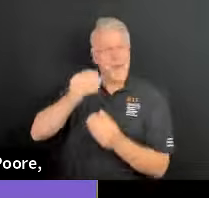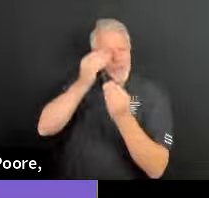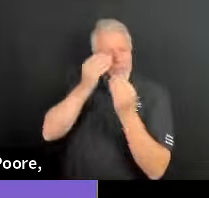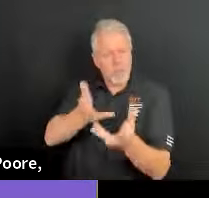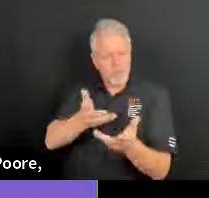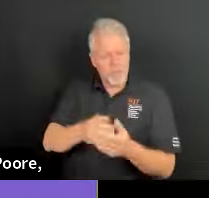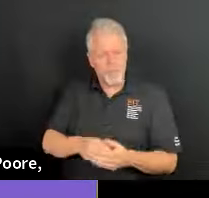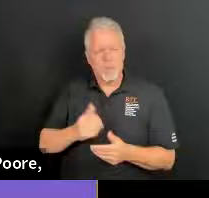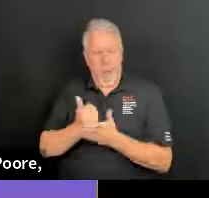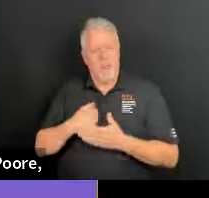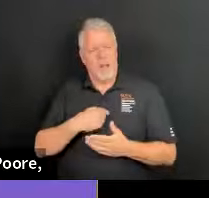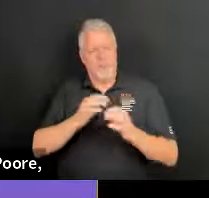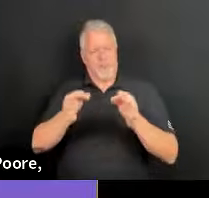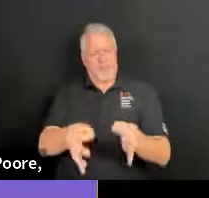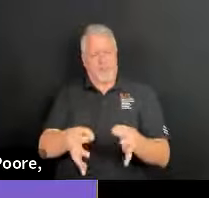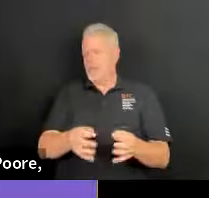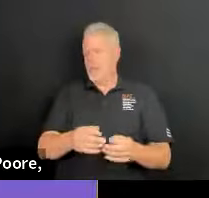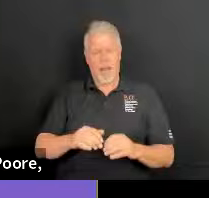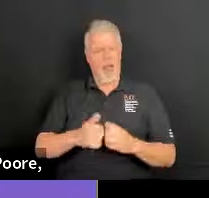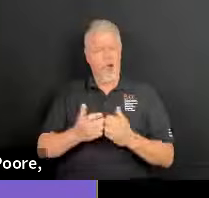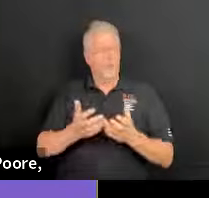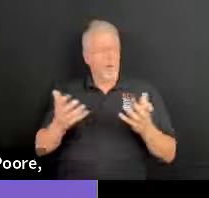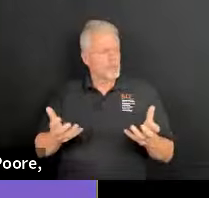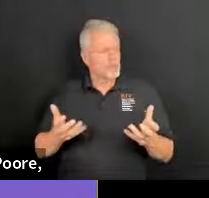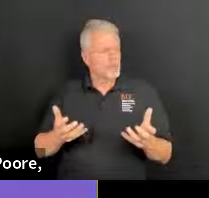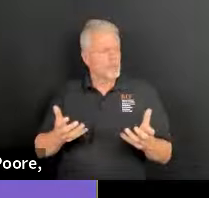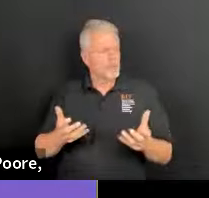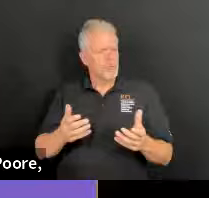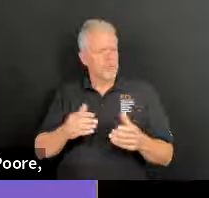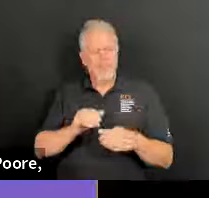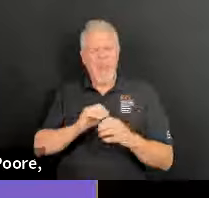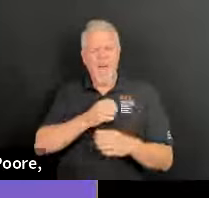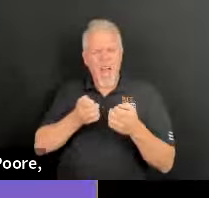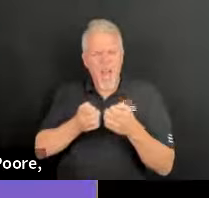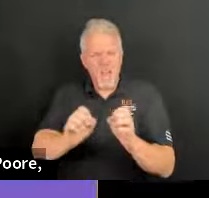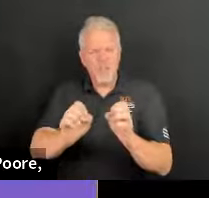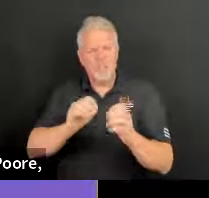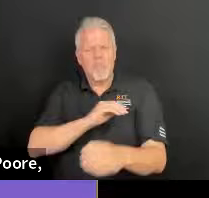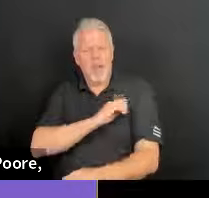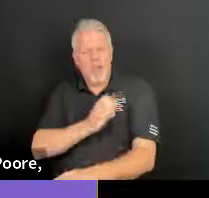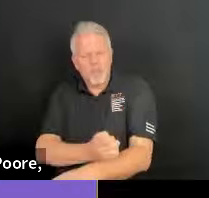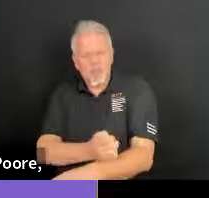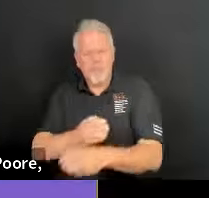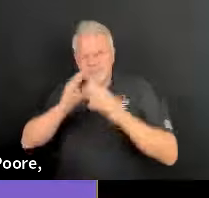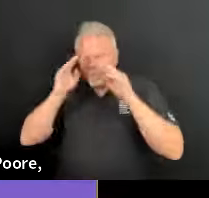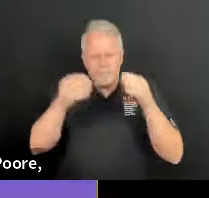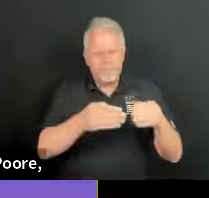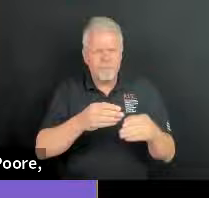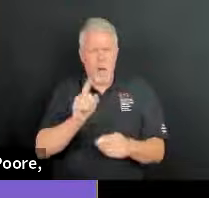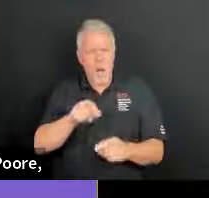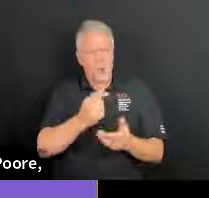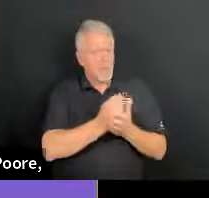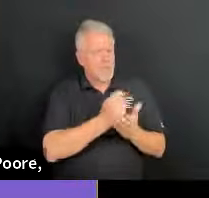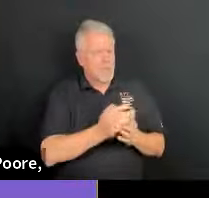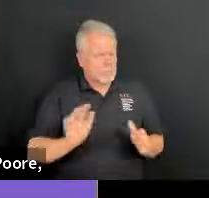use. So we do need more information to help us have a solid decision about where to put